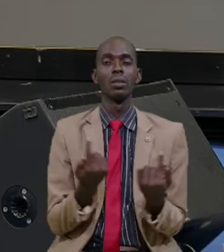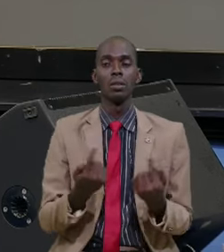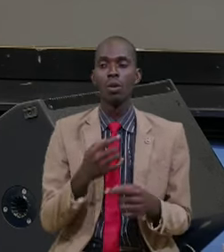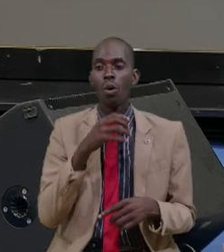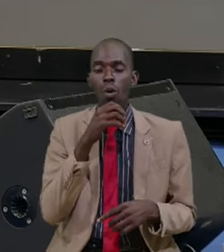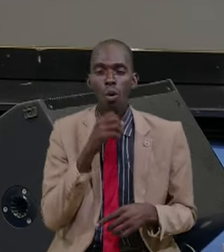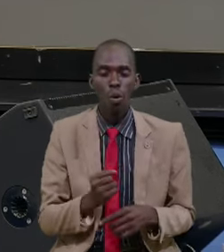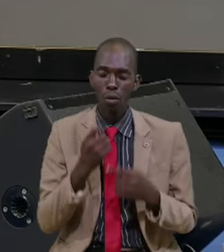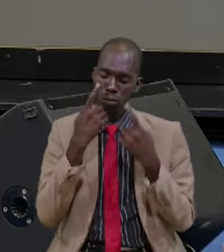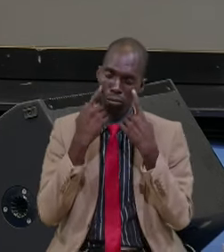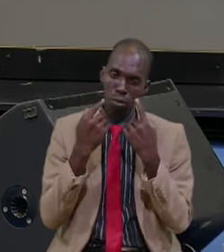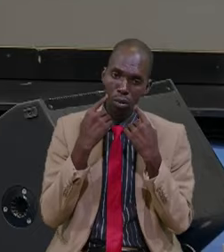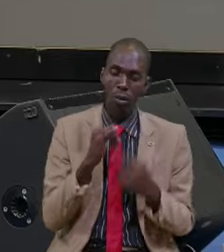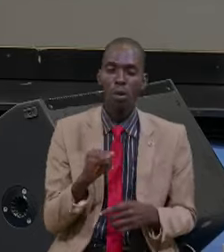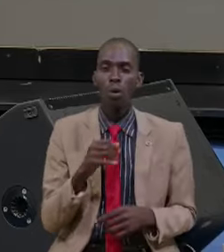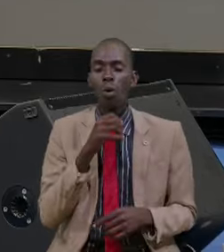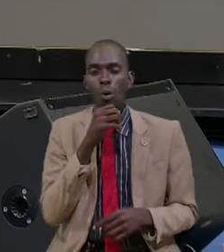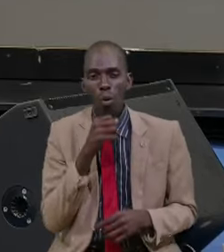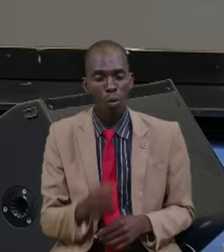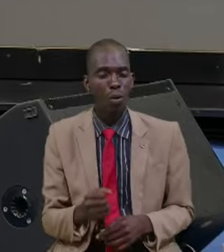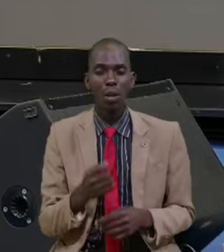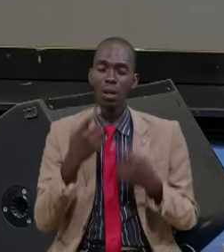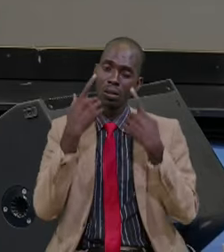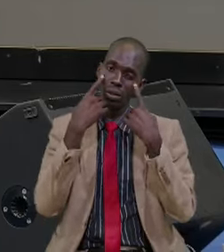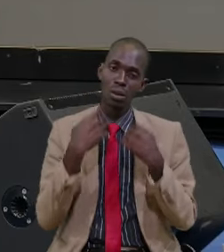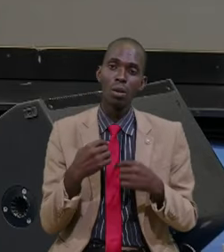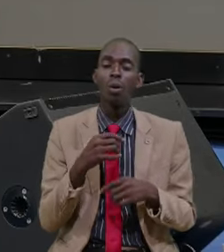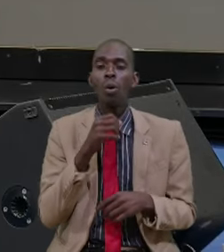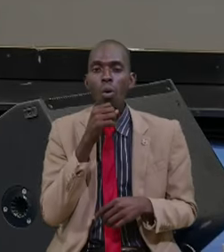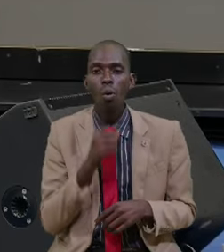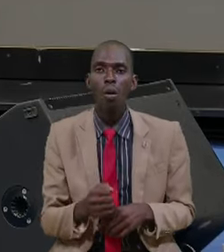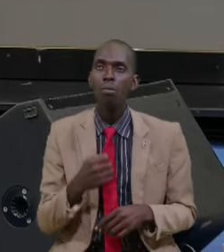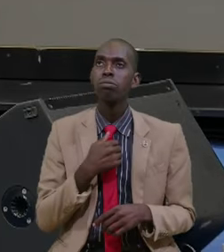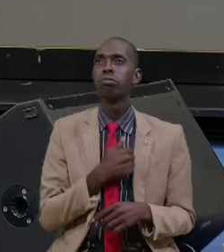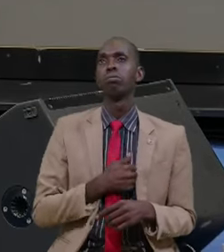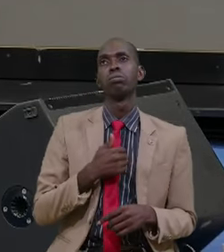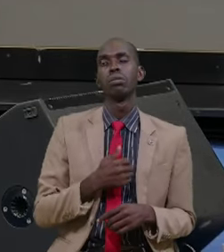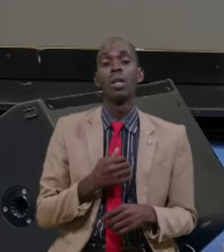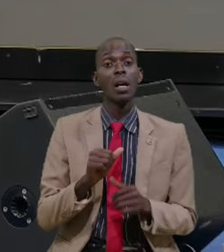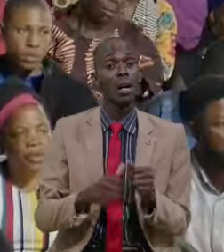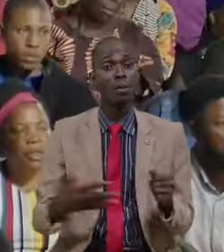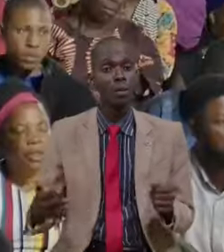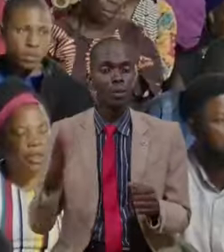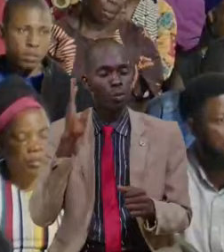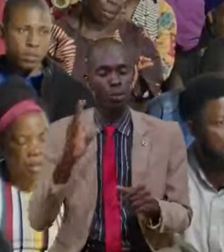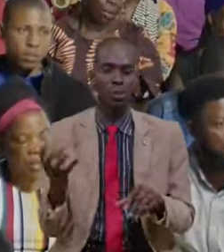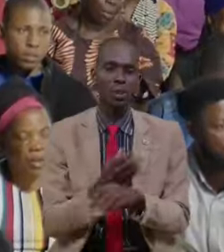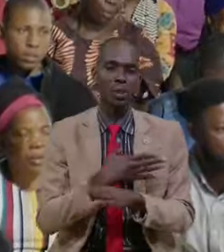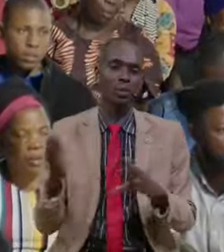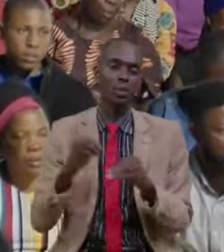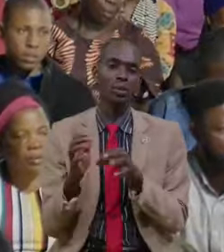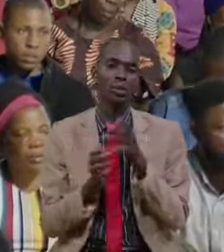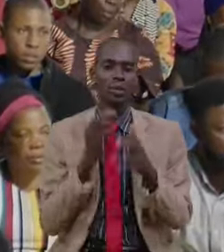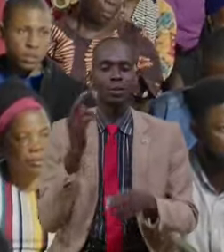crying, old weeping, old regrets, everything will pass away. And then